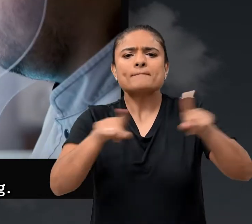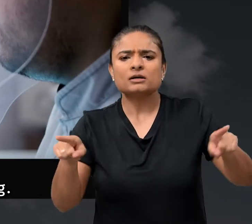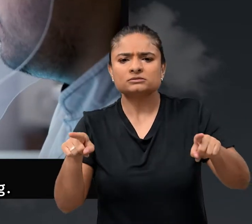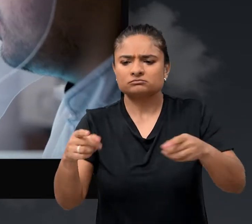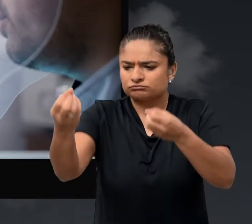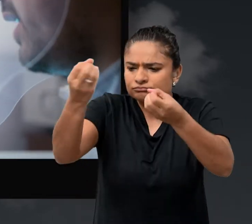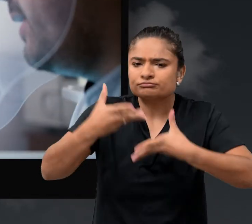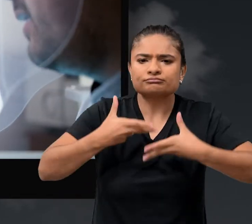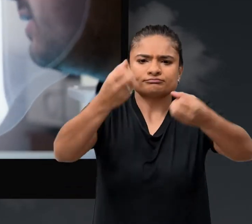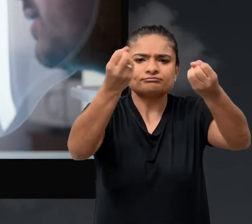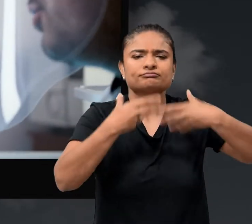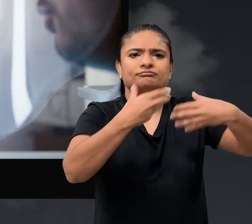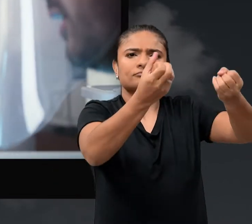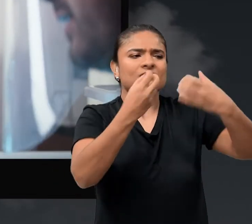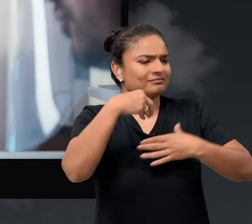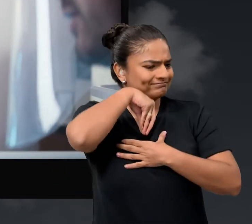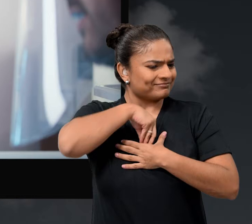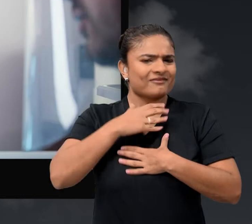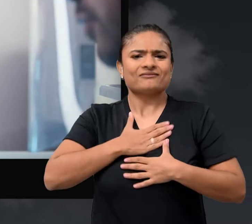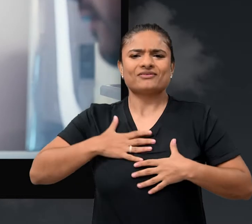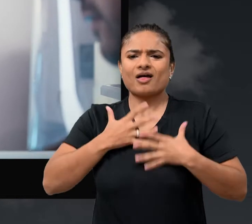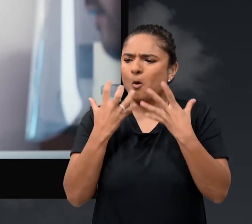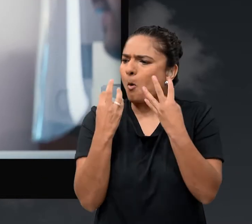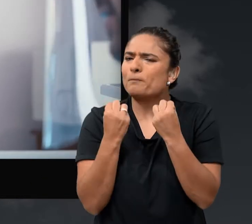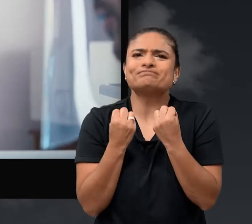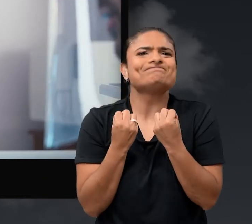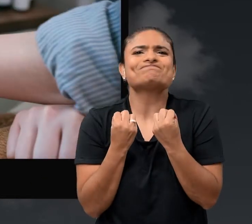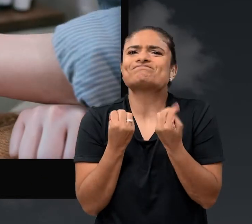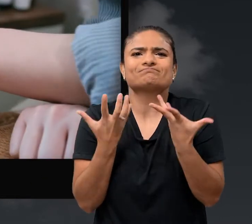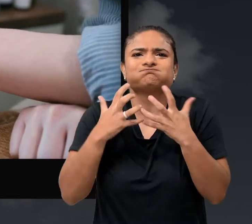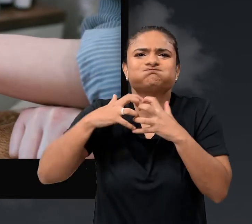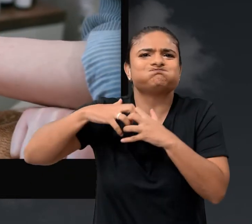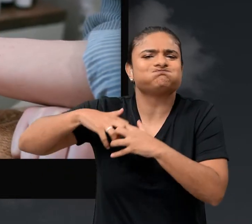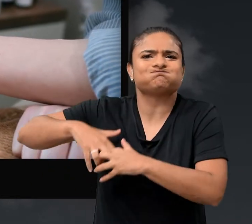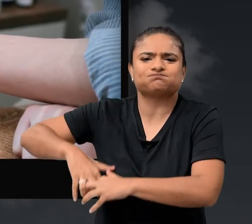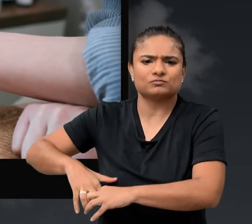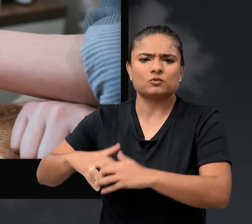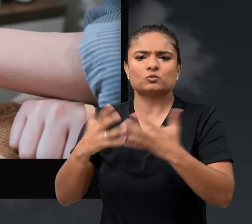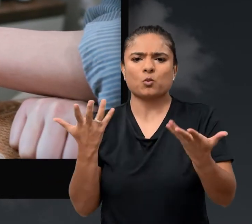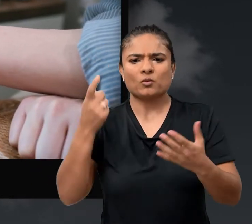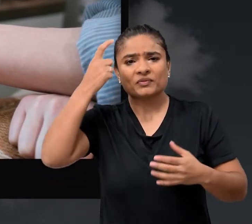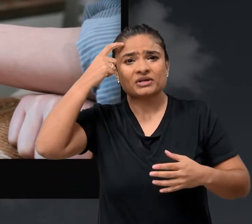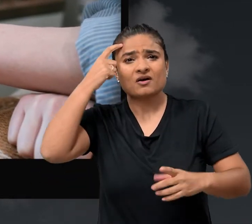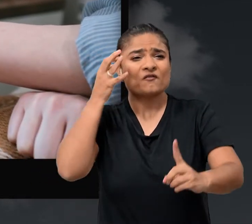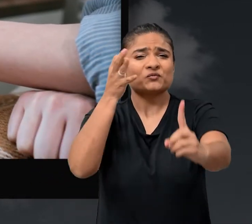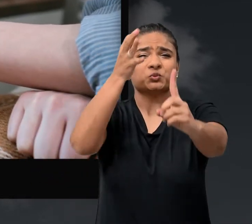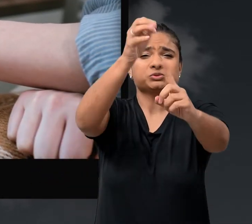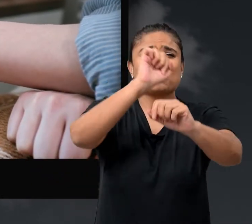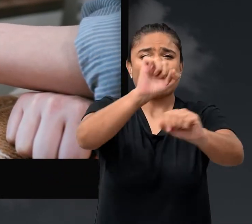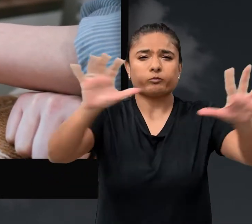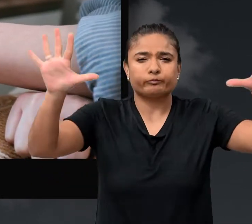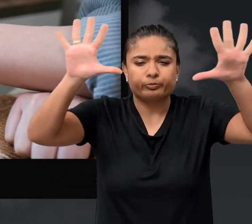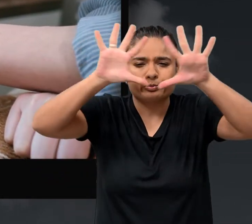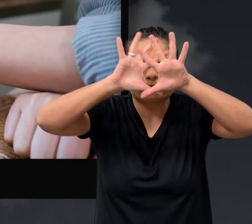devastating. You feel with what a sort of hopelessness. You think